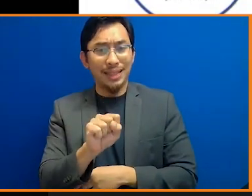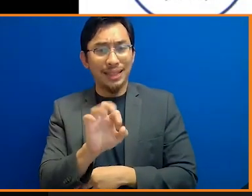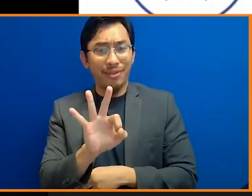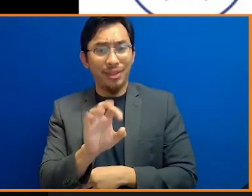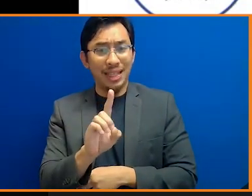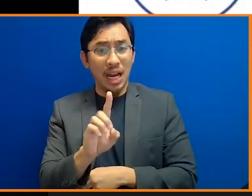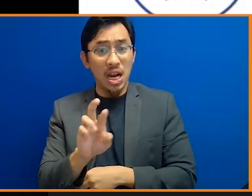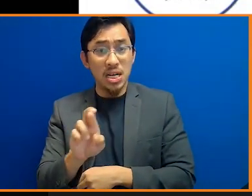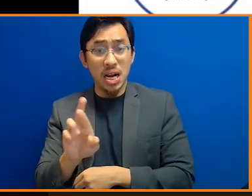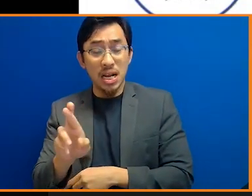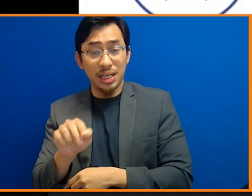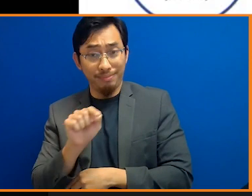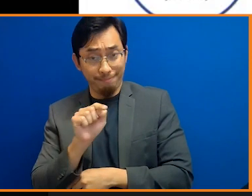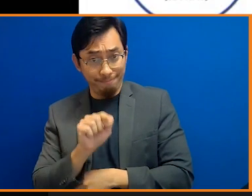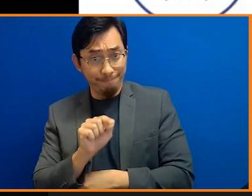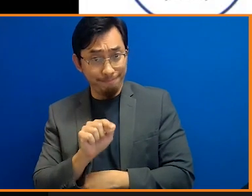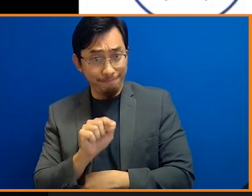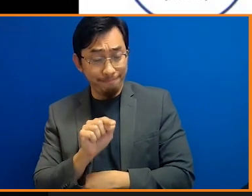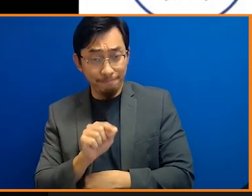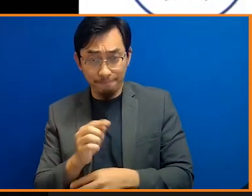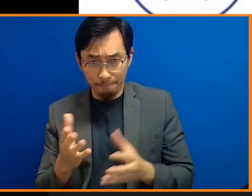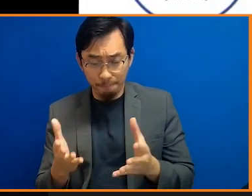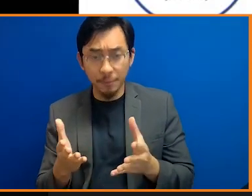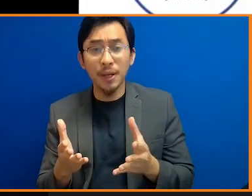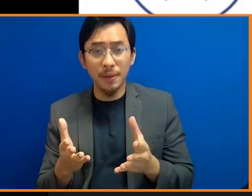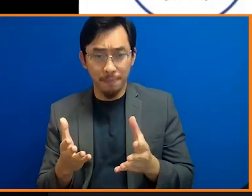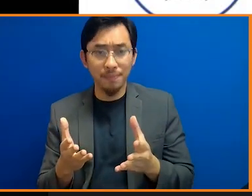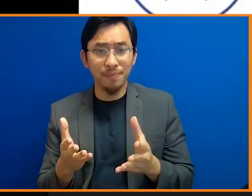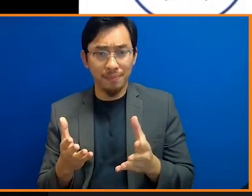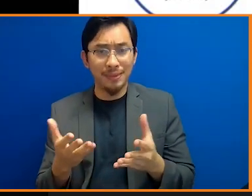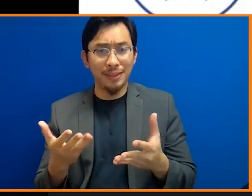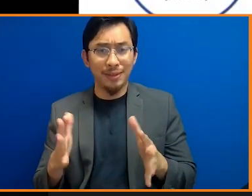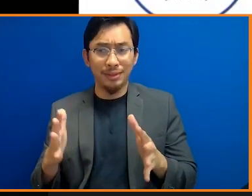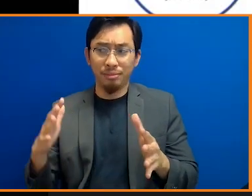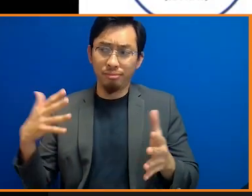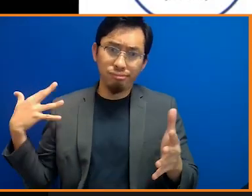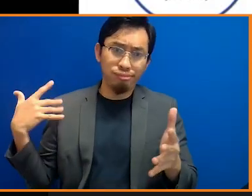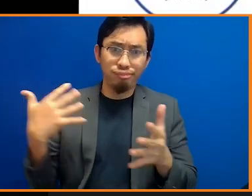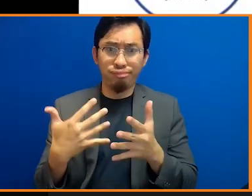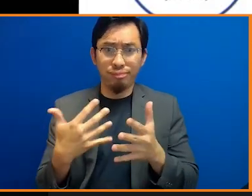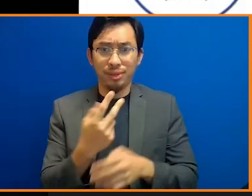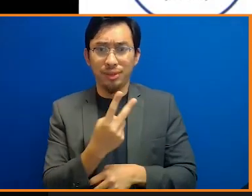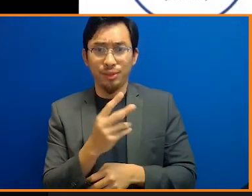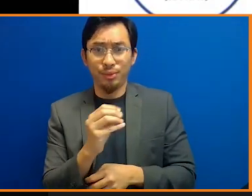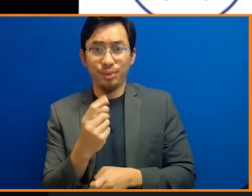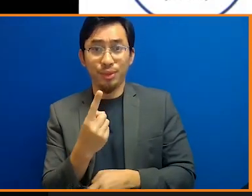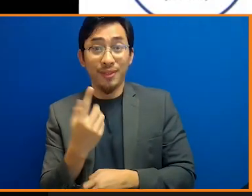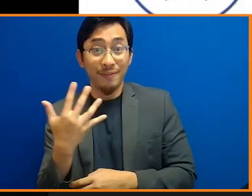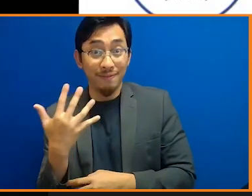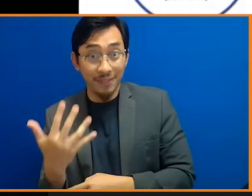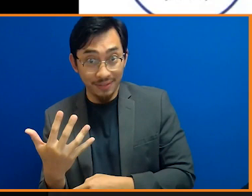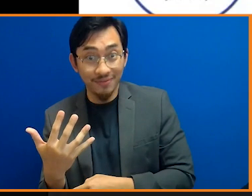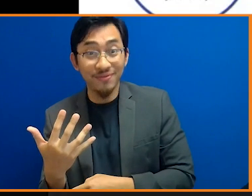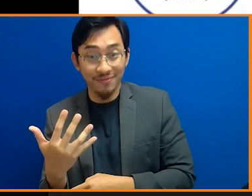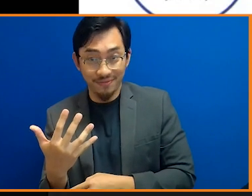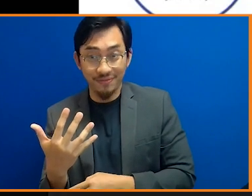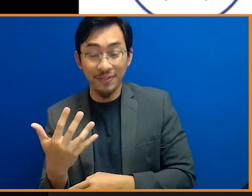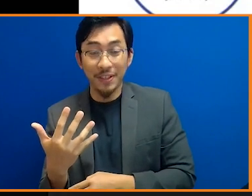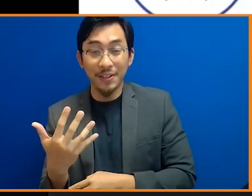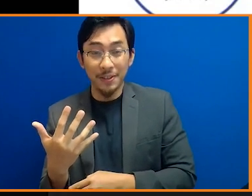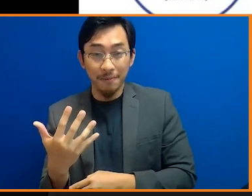we mentioned about SFDR, and this is what we have done so far